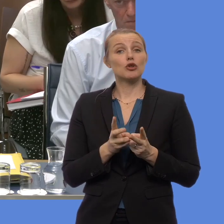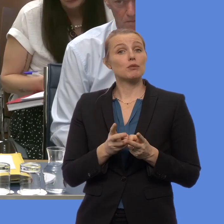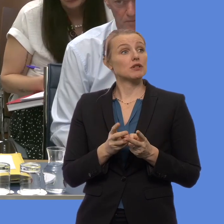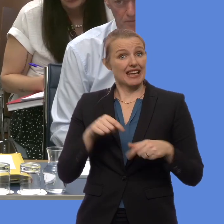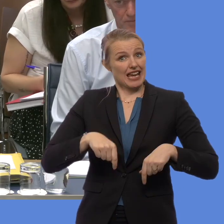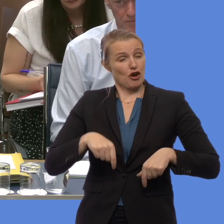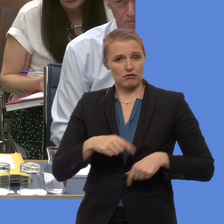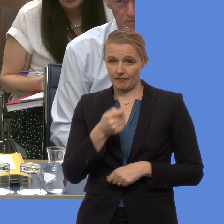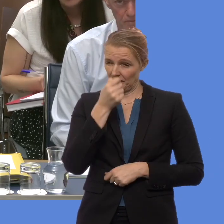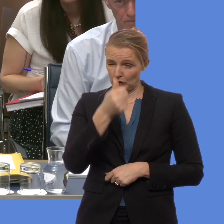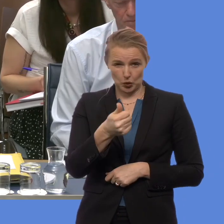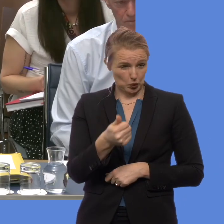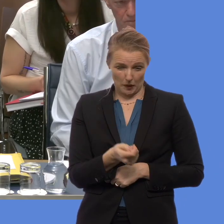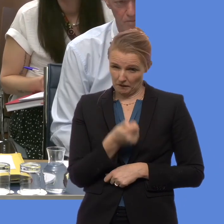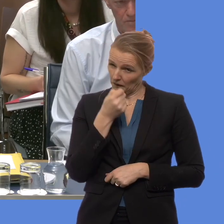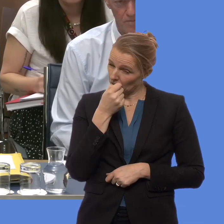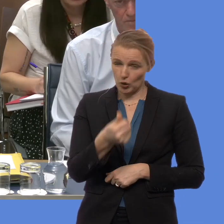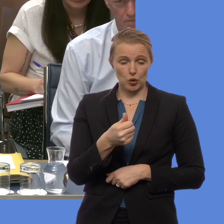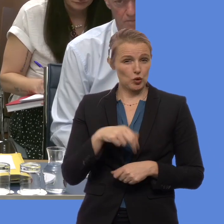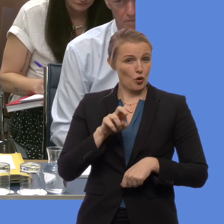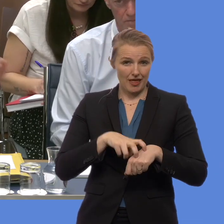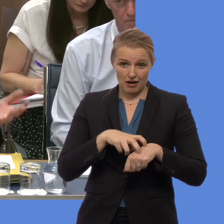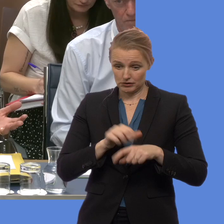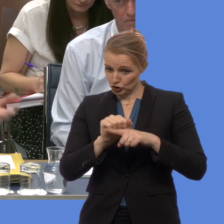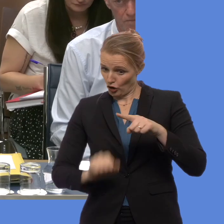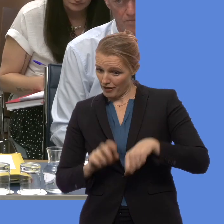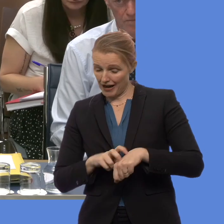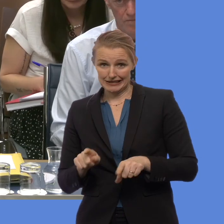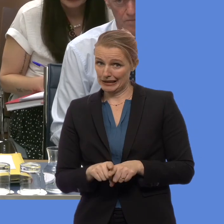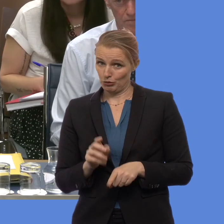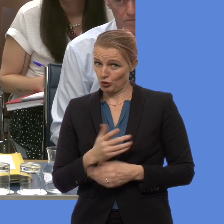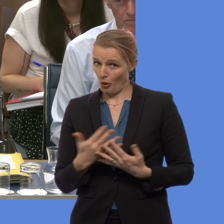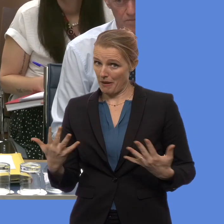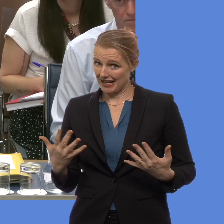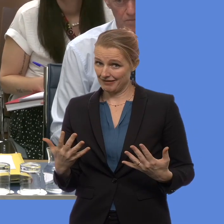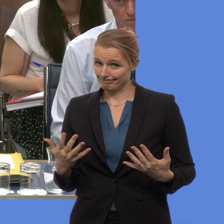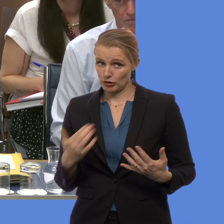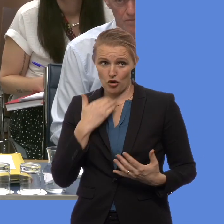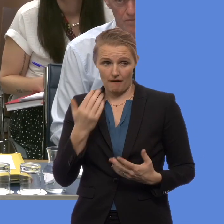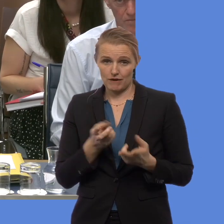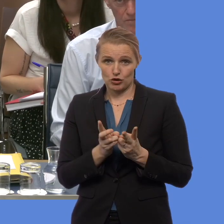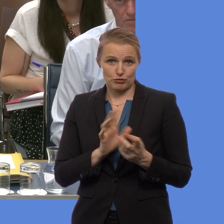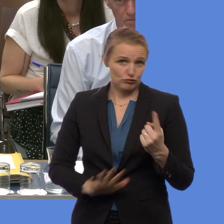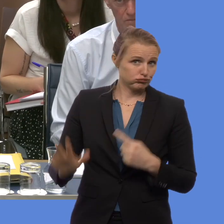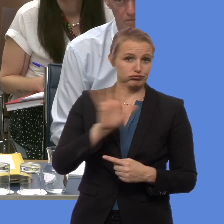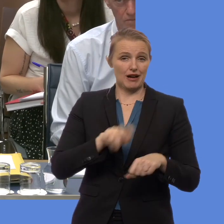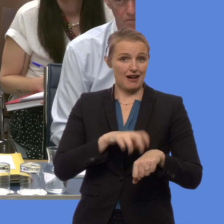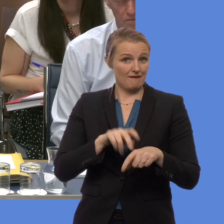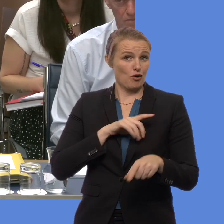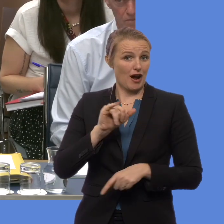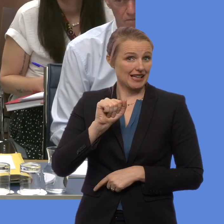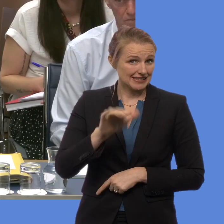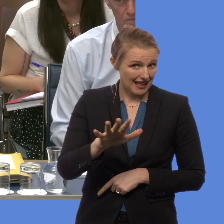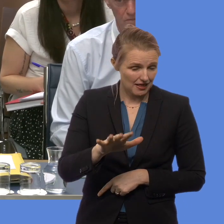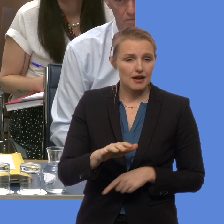handful of interpreters at the moment in this jurisdiction, and not that many more, to be honest, in the neighbouring jurisdiction. We have now